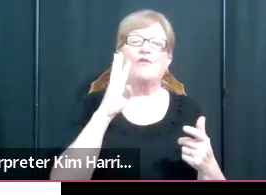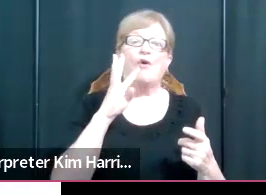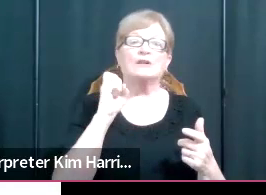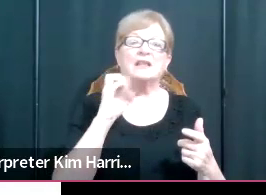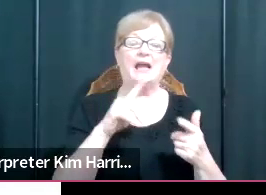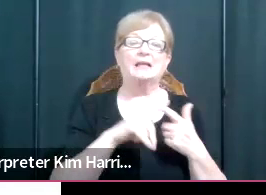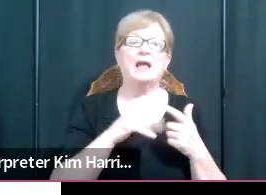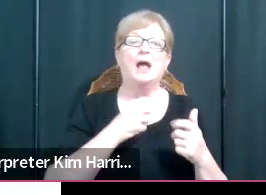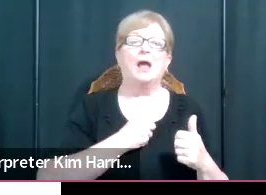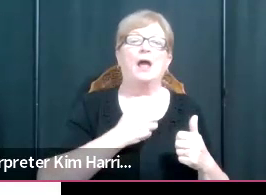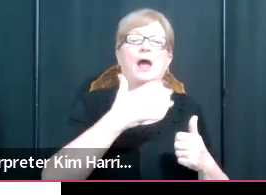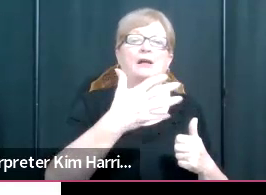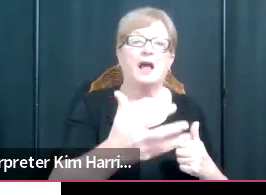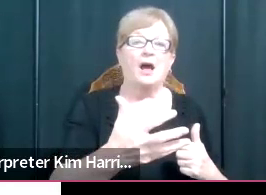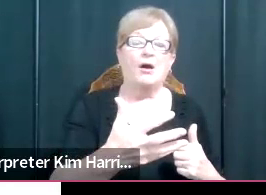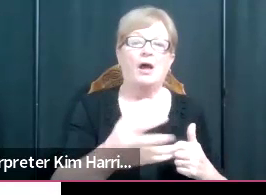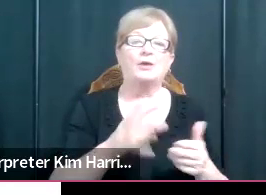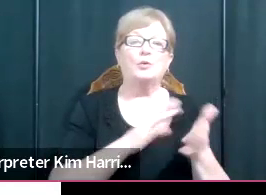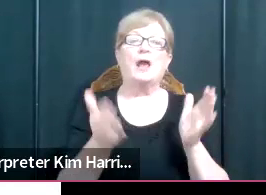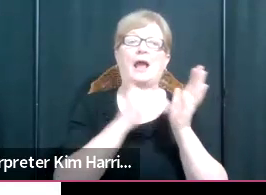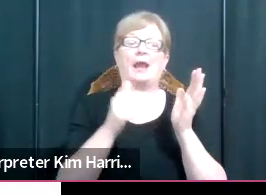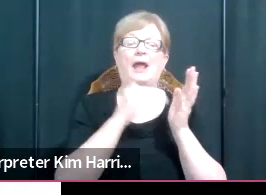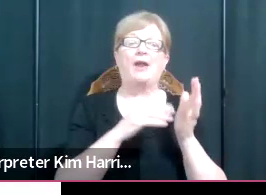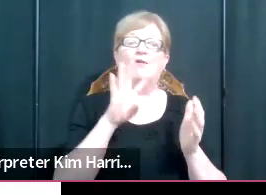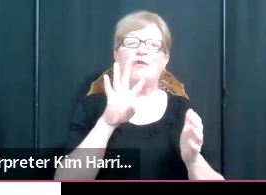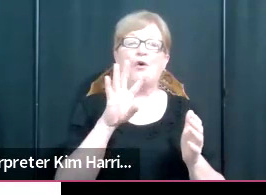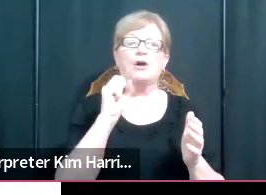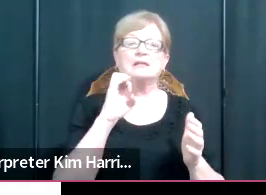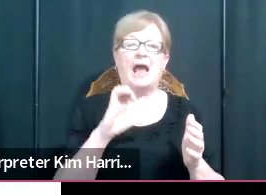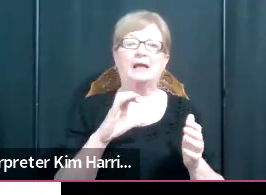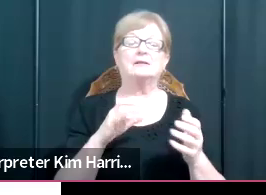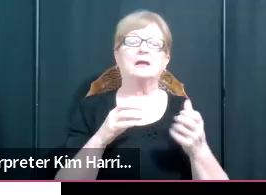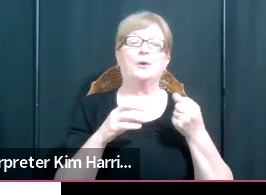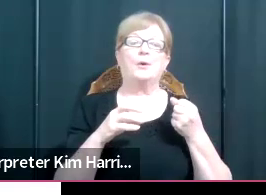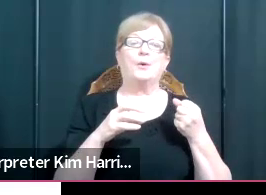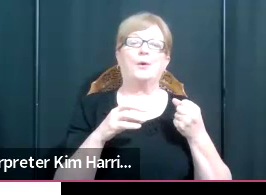and do it over and over again until the person feels calmer.